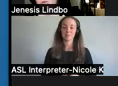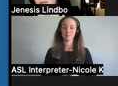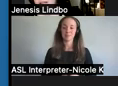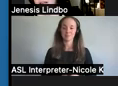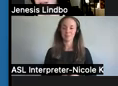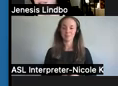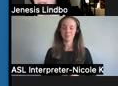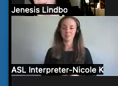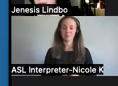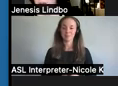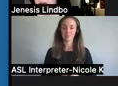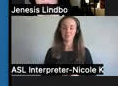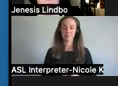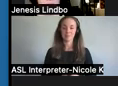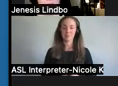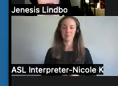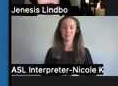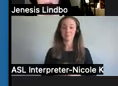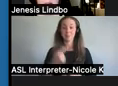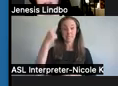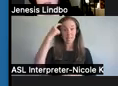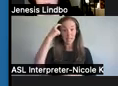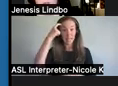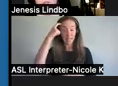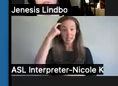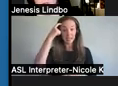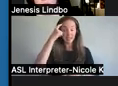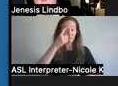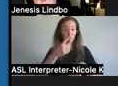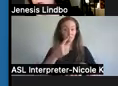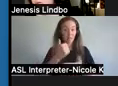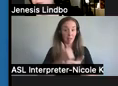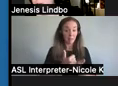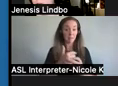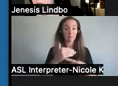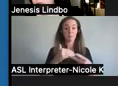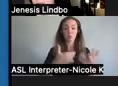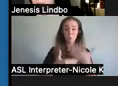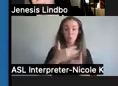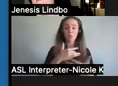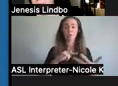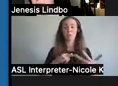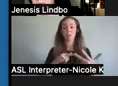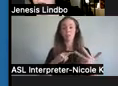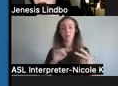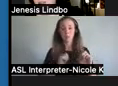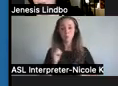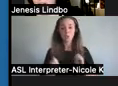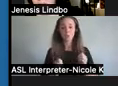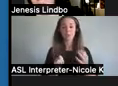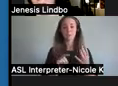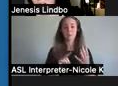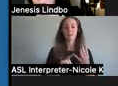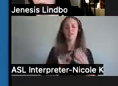So looking at some of the cognitive effects, social, emotional, functional, and skills.